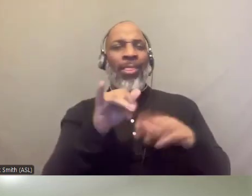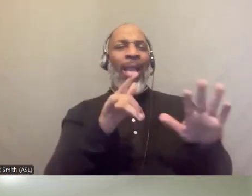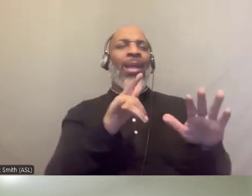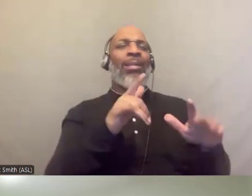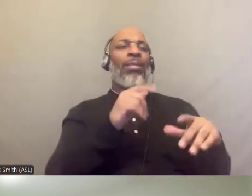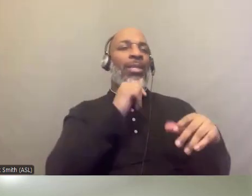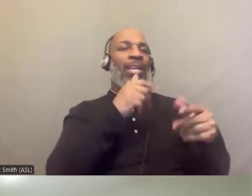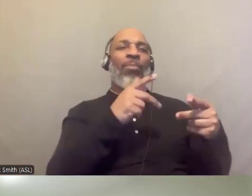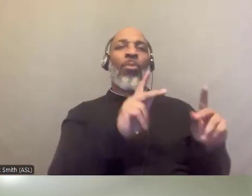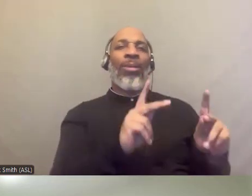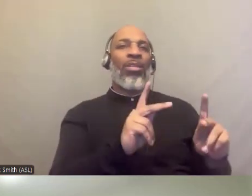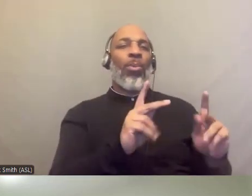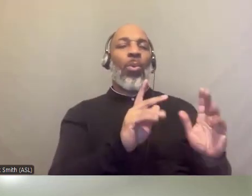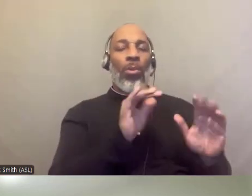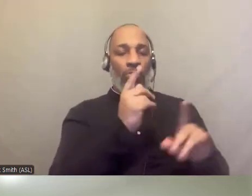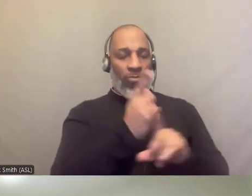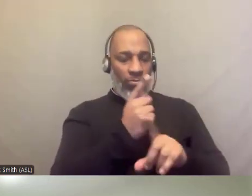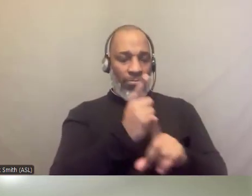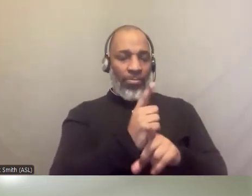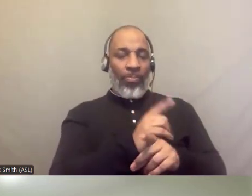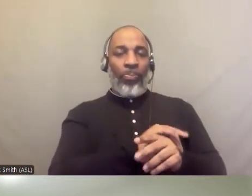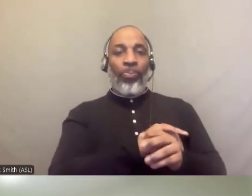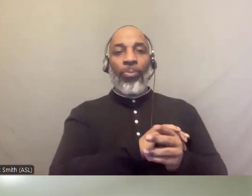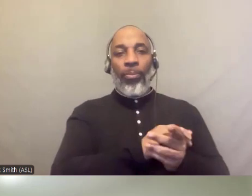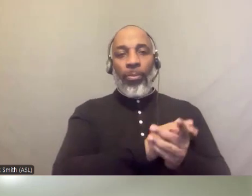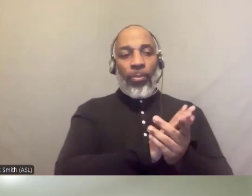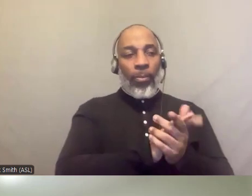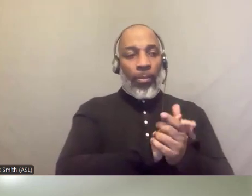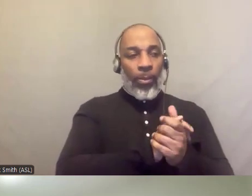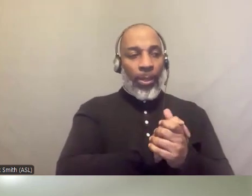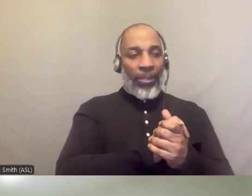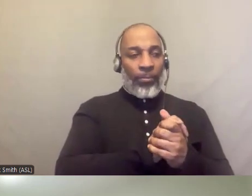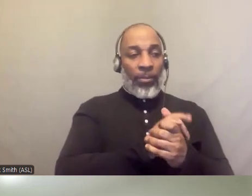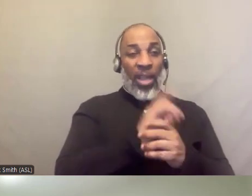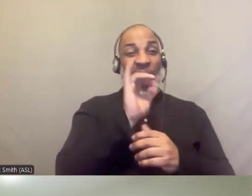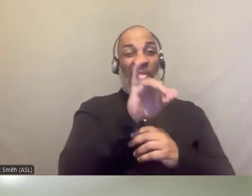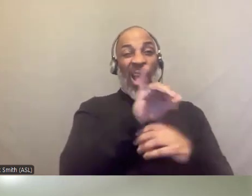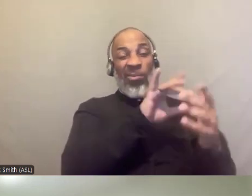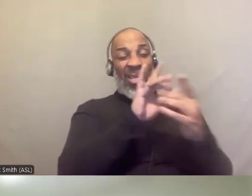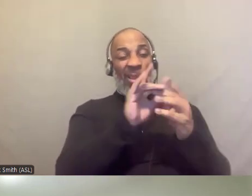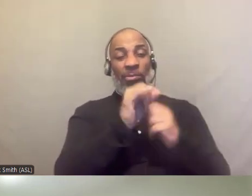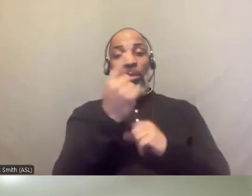impermissible, because that would go to getting at someone's disability.